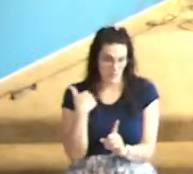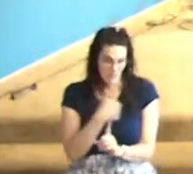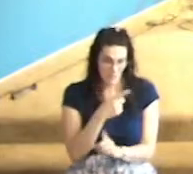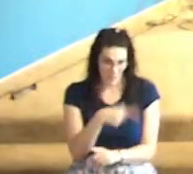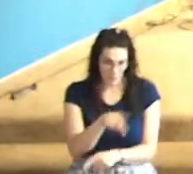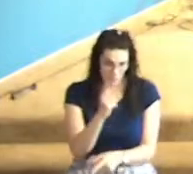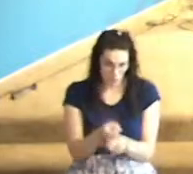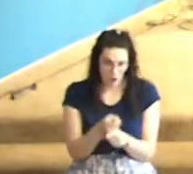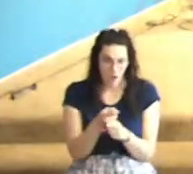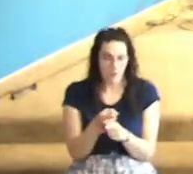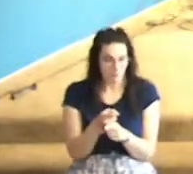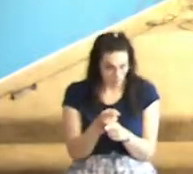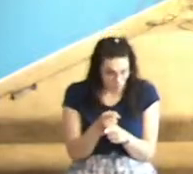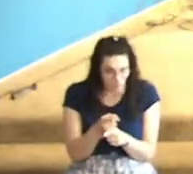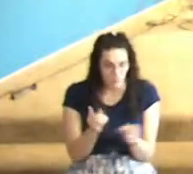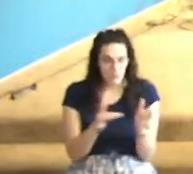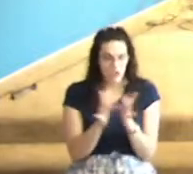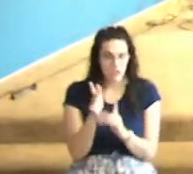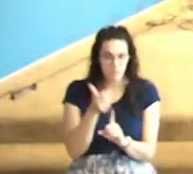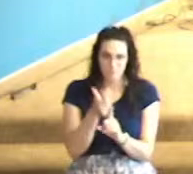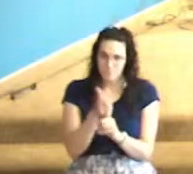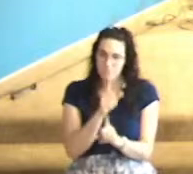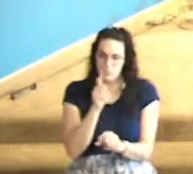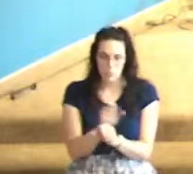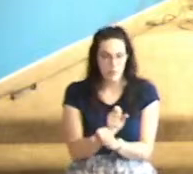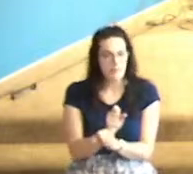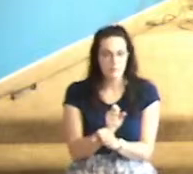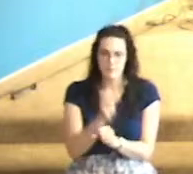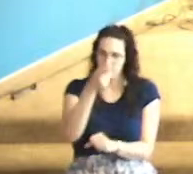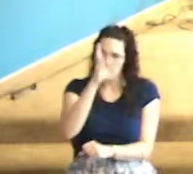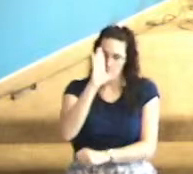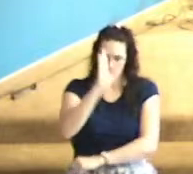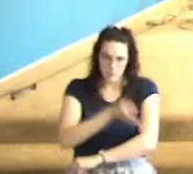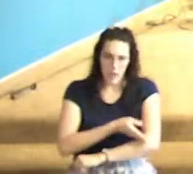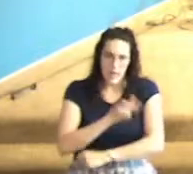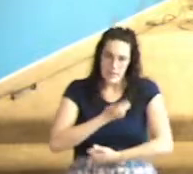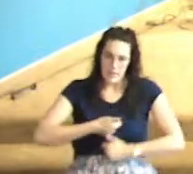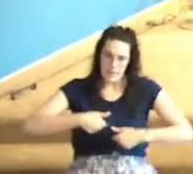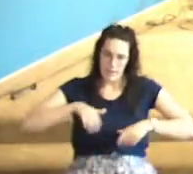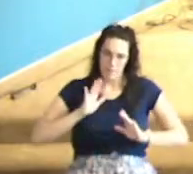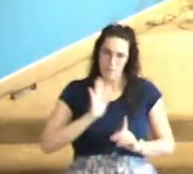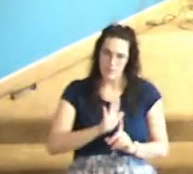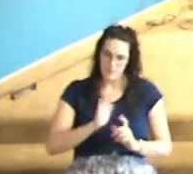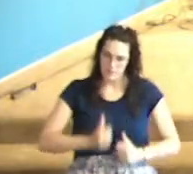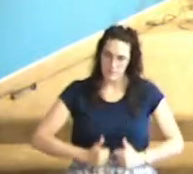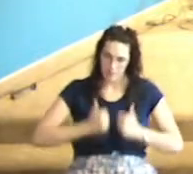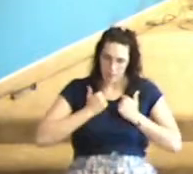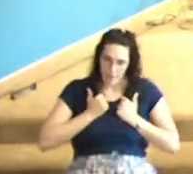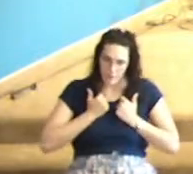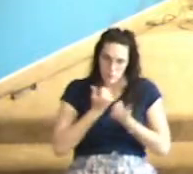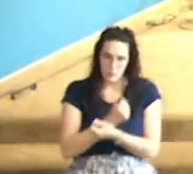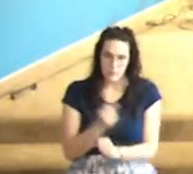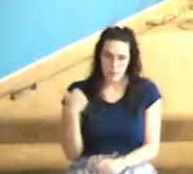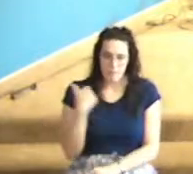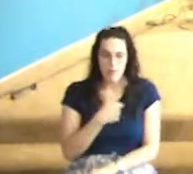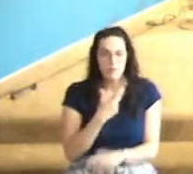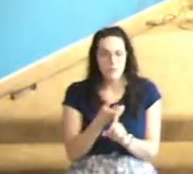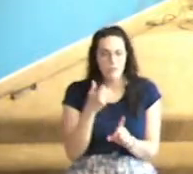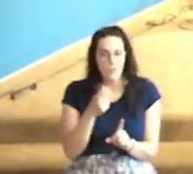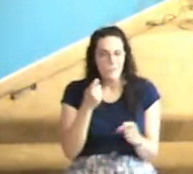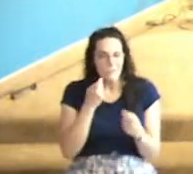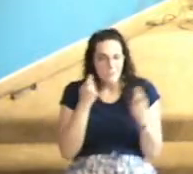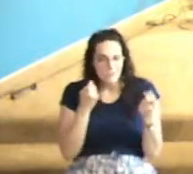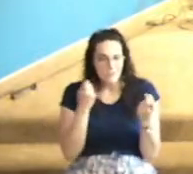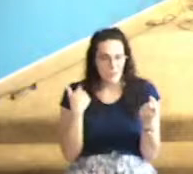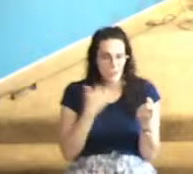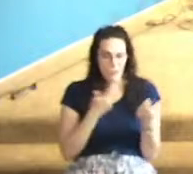Jesus was and is the Son of God who laid down his life on the cross to save us from our sins. We have been accepted into